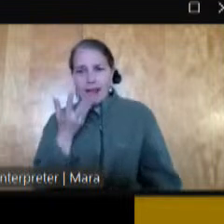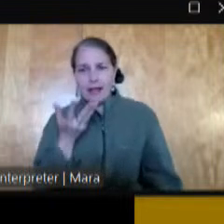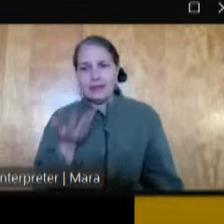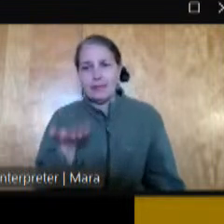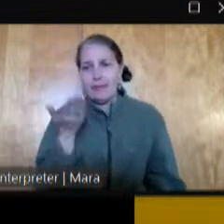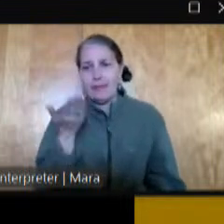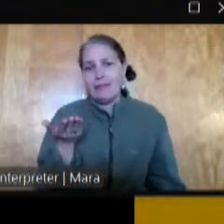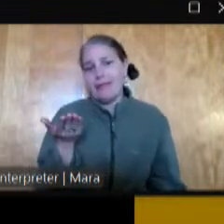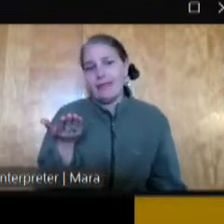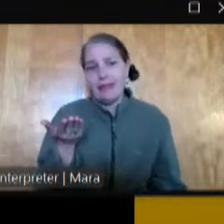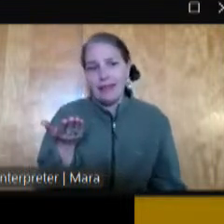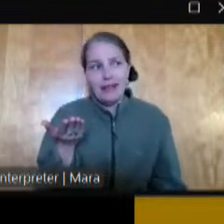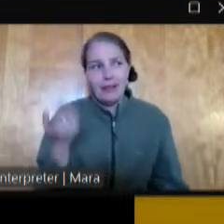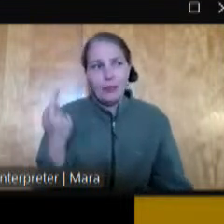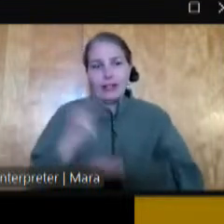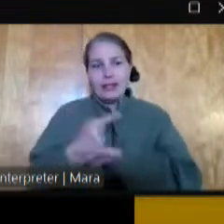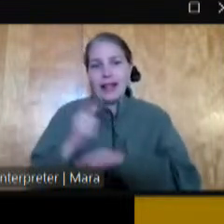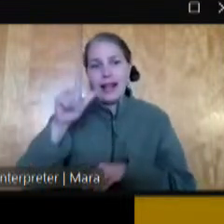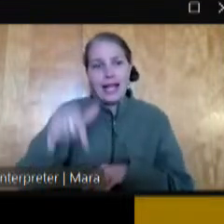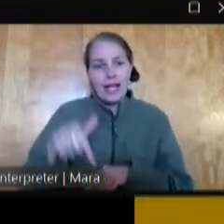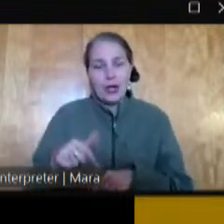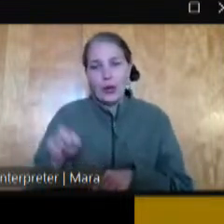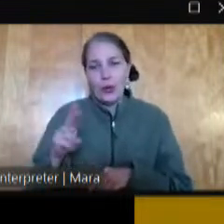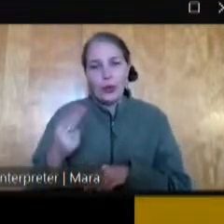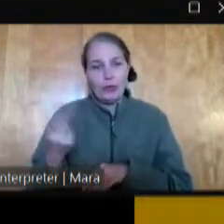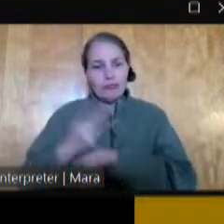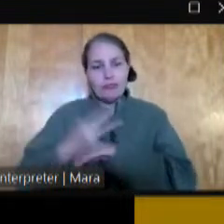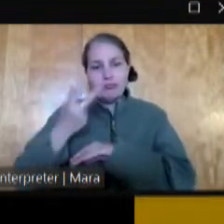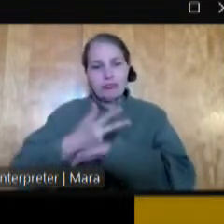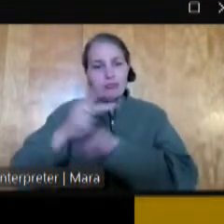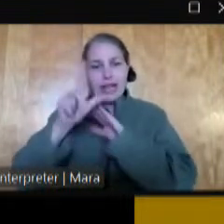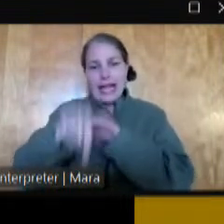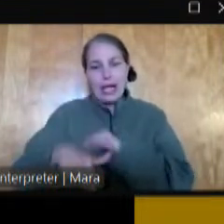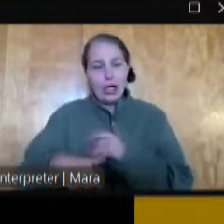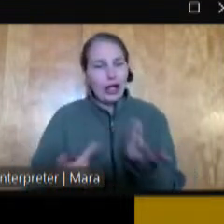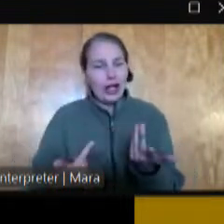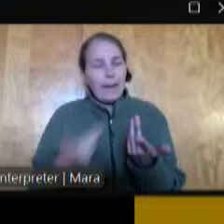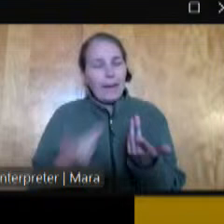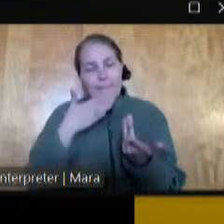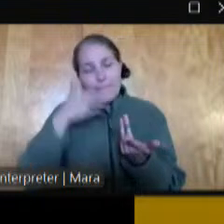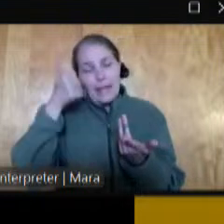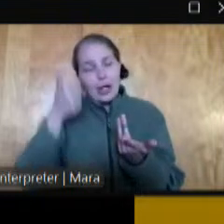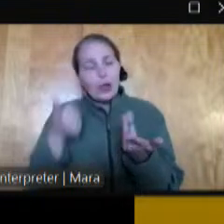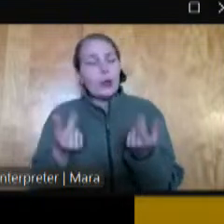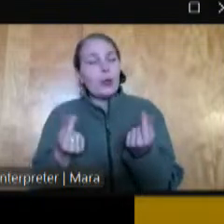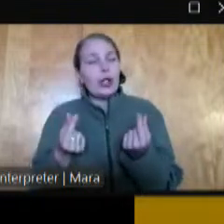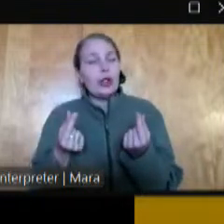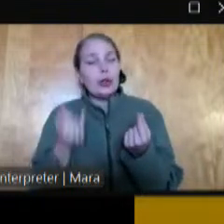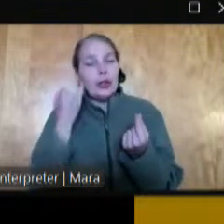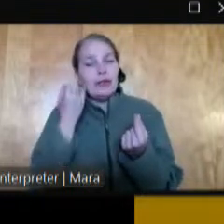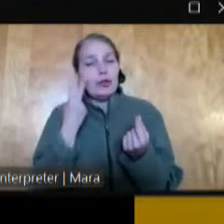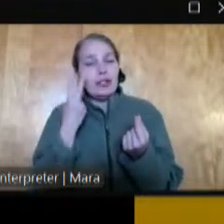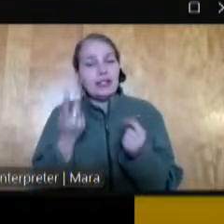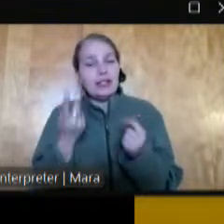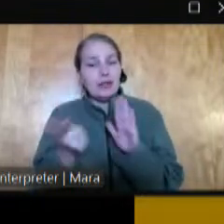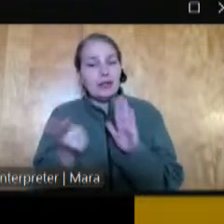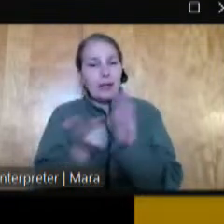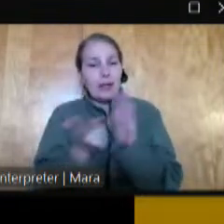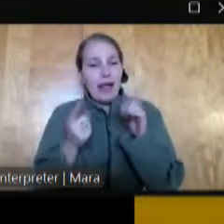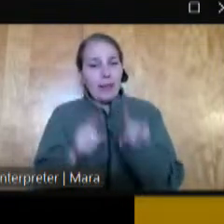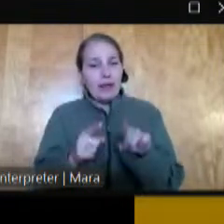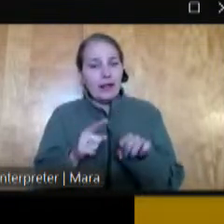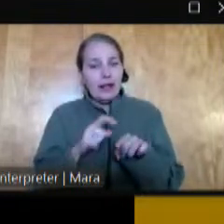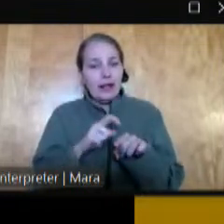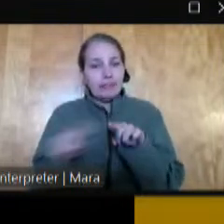maybe a day later or a couple days later. And the best thing to do is obviously if you see crime occurring to call